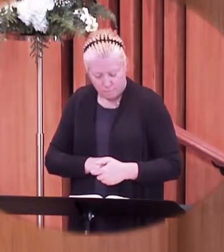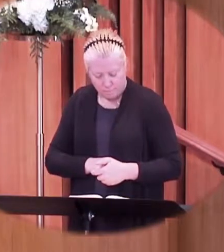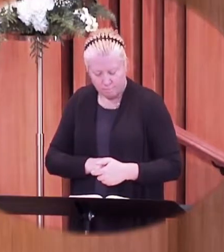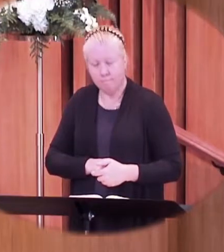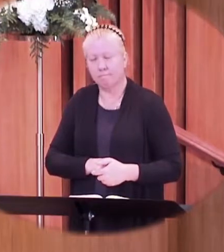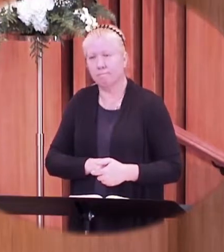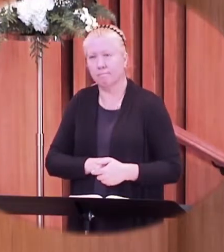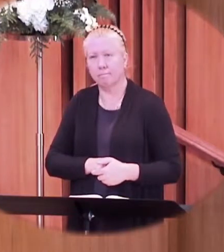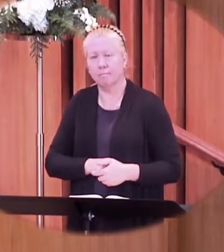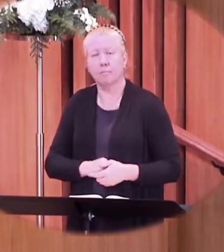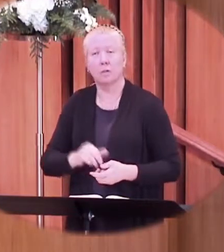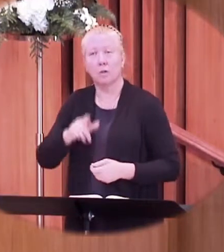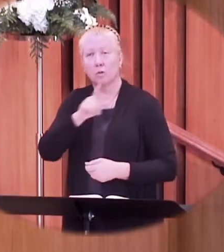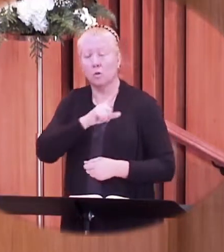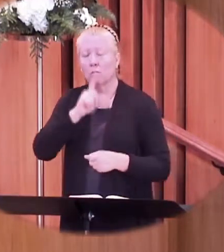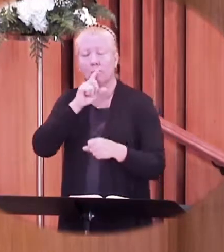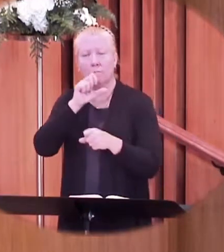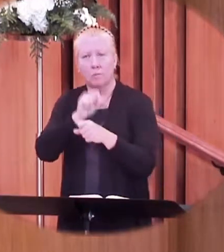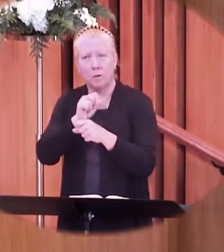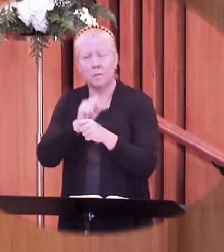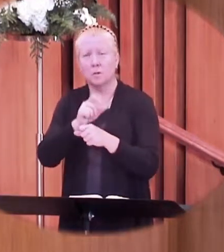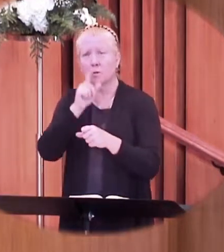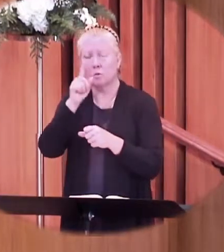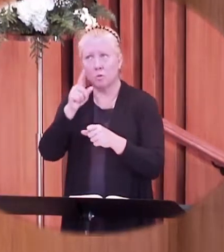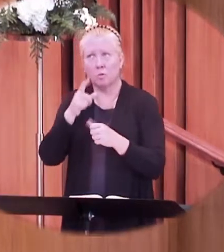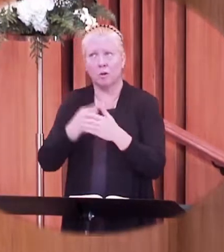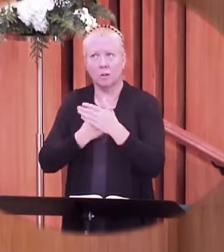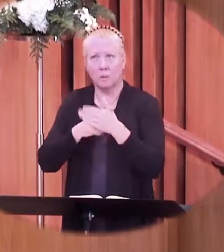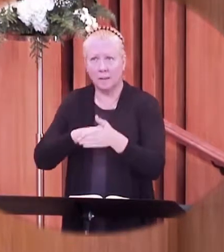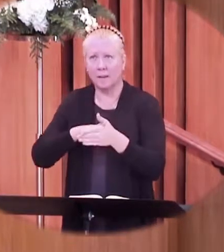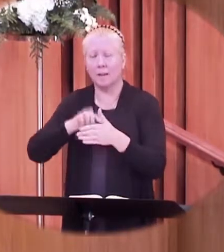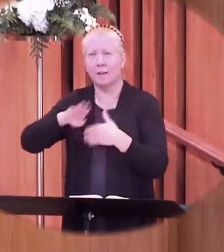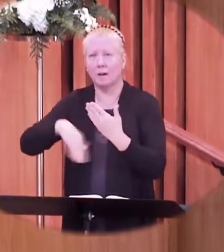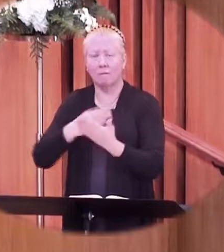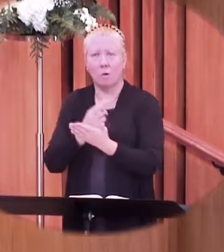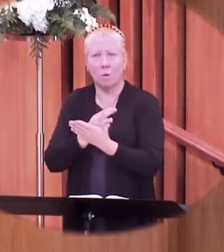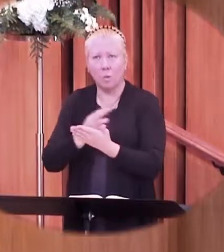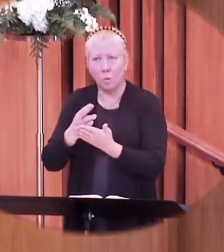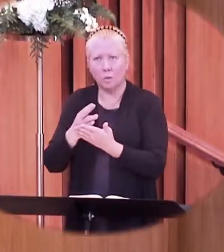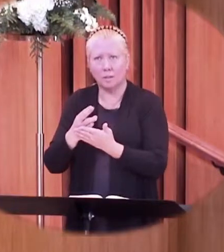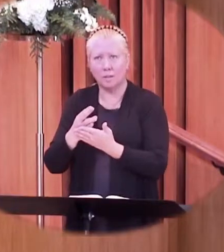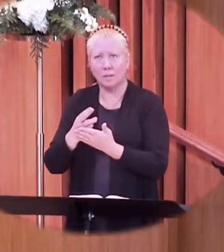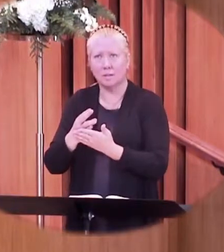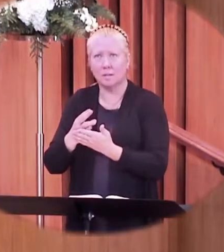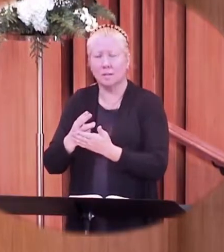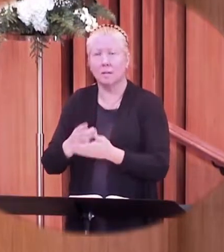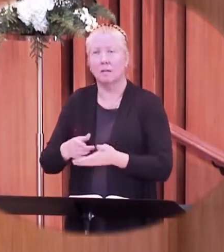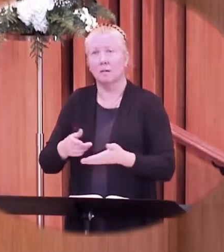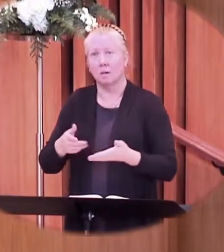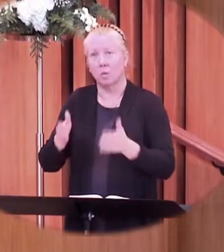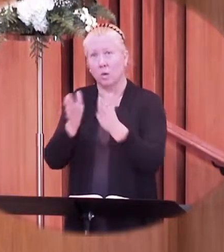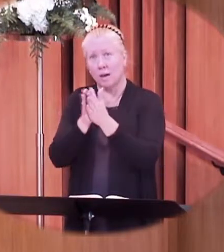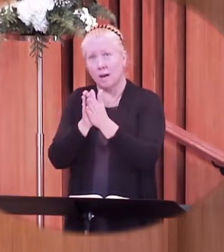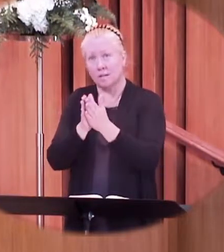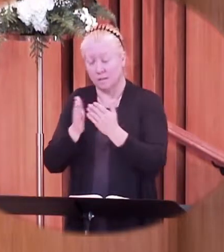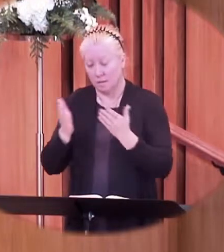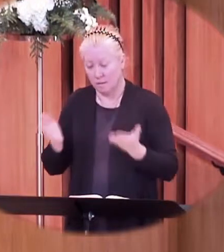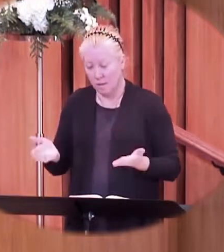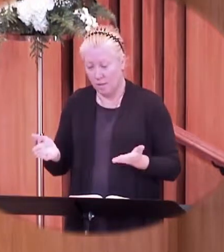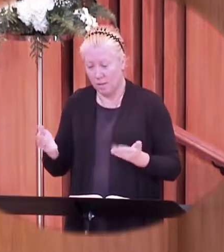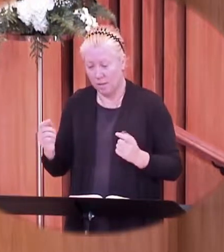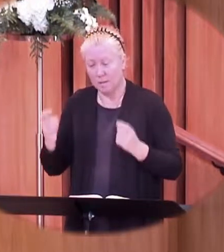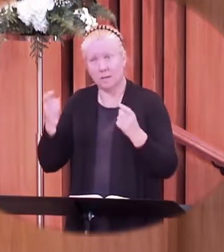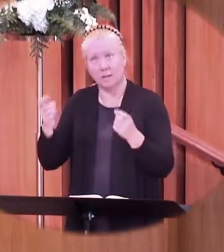You are indeed holy, O Lord, the fount of all holiness. Make holy, therefore,